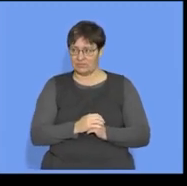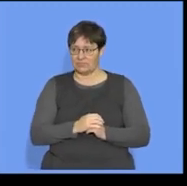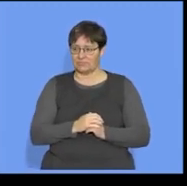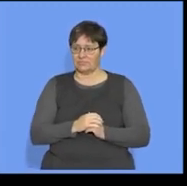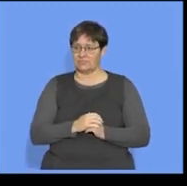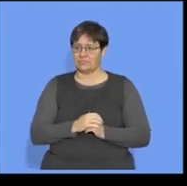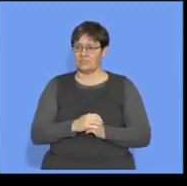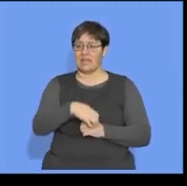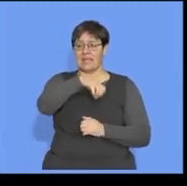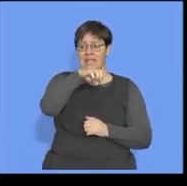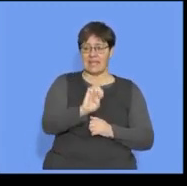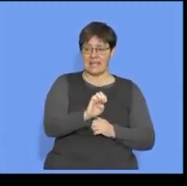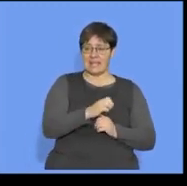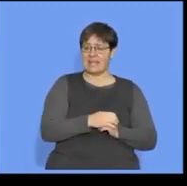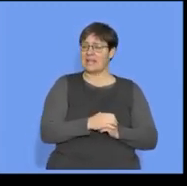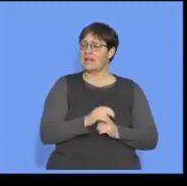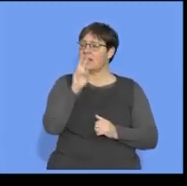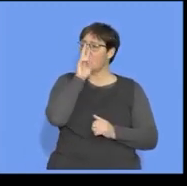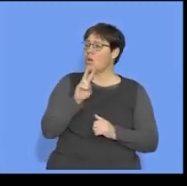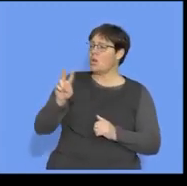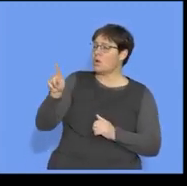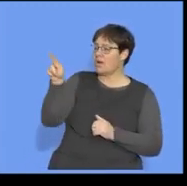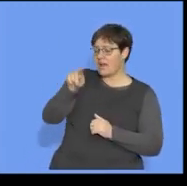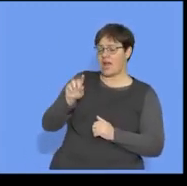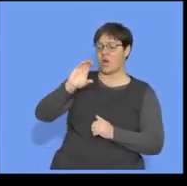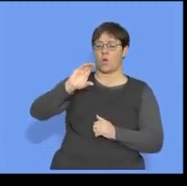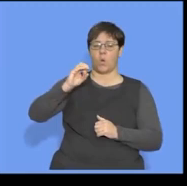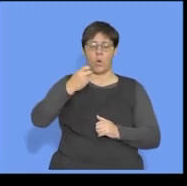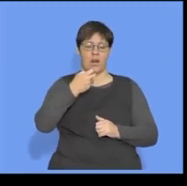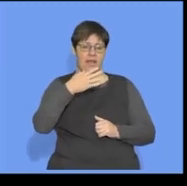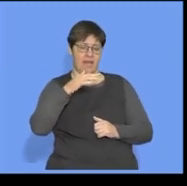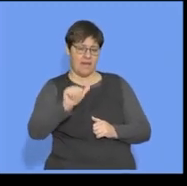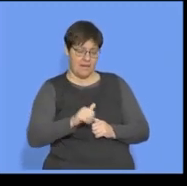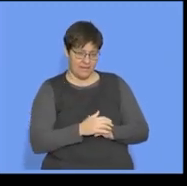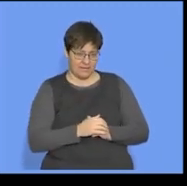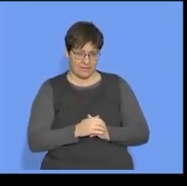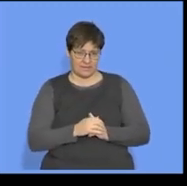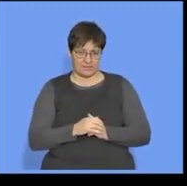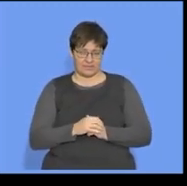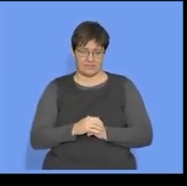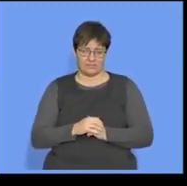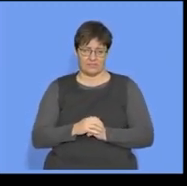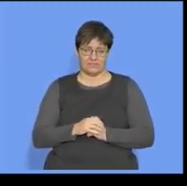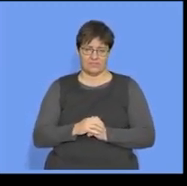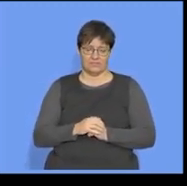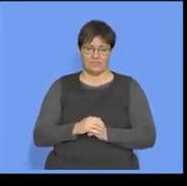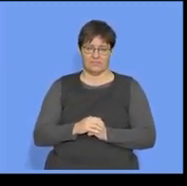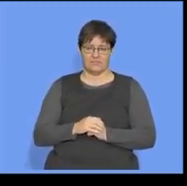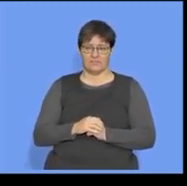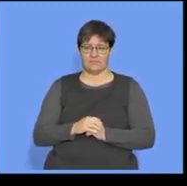You can see it's round. Then part E, we're looking at part E here. This will be